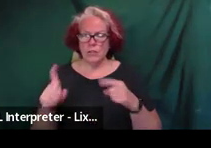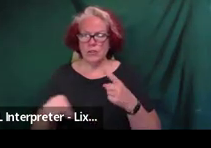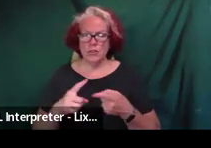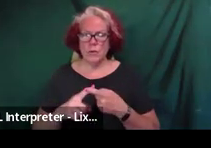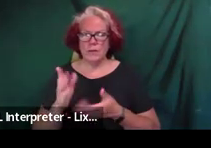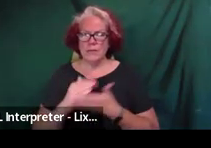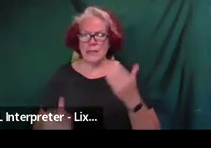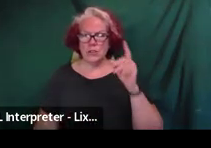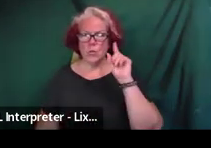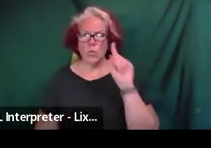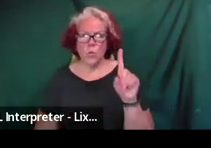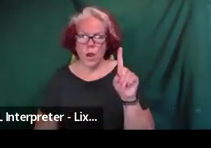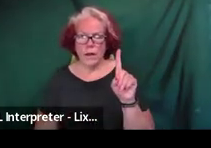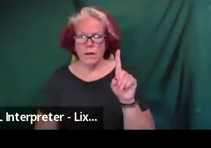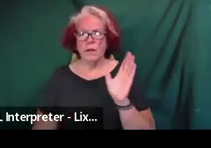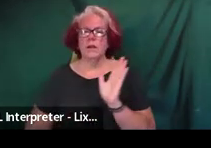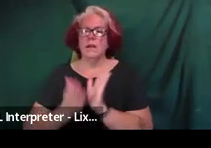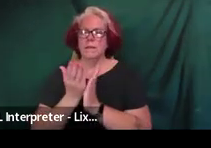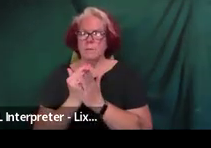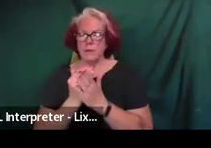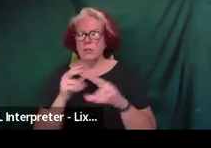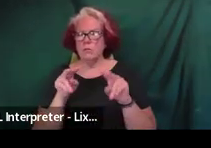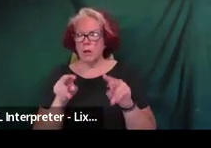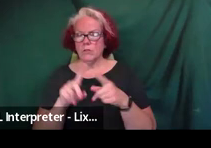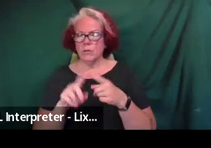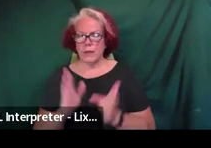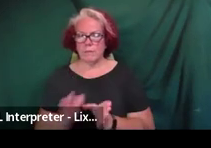section one, the budget monitoring and planning?